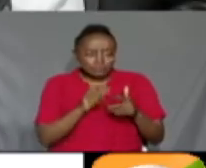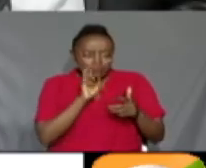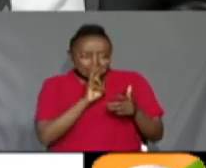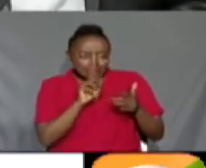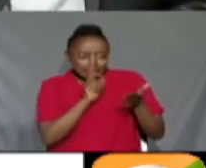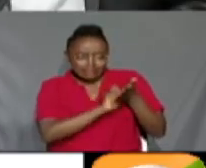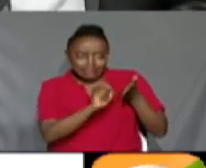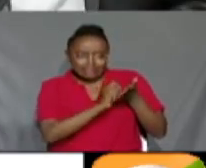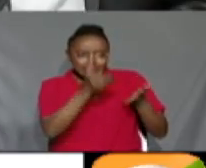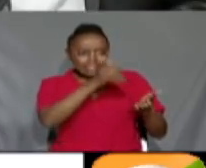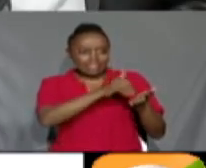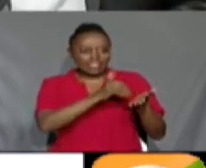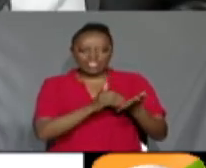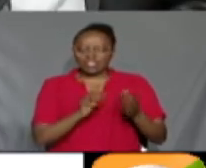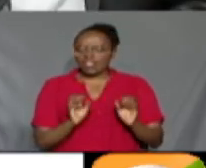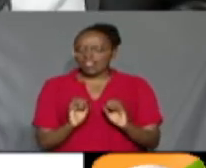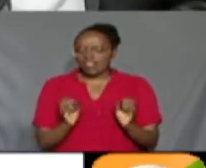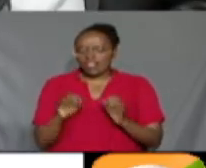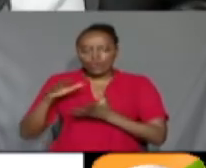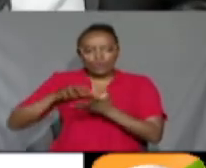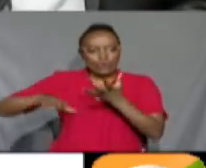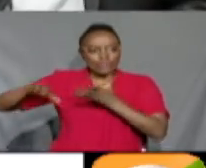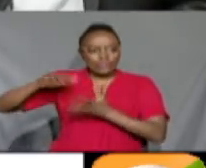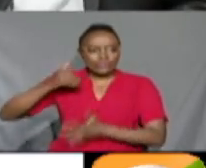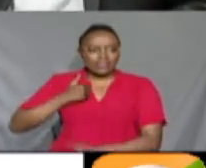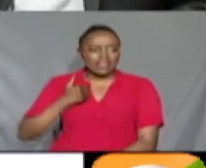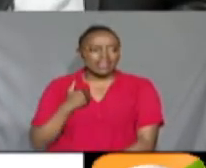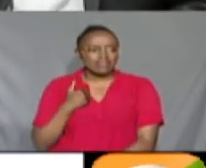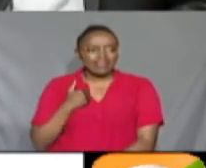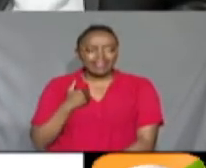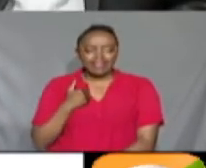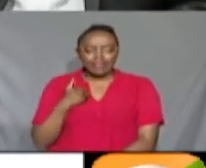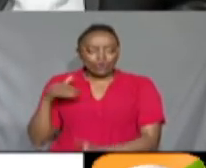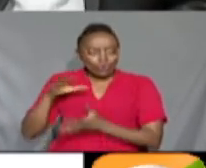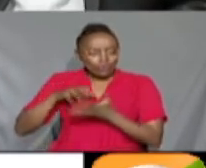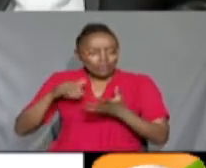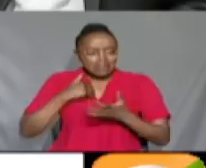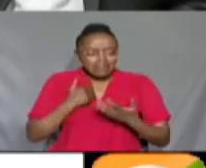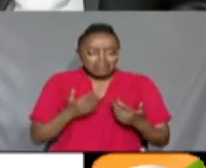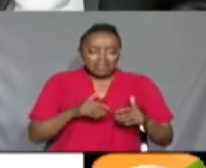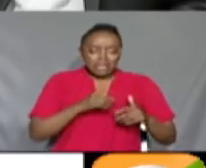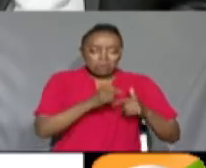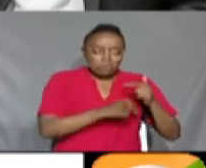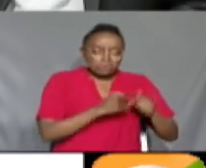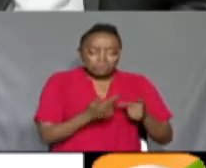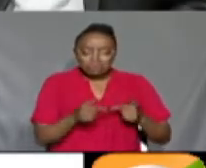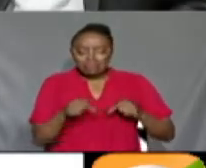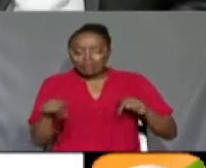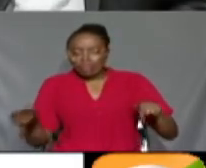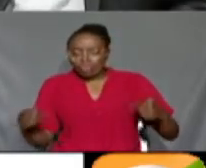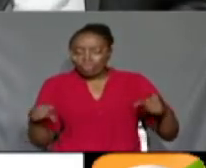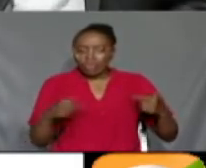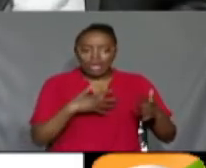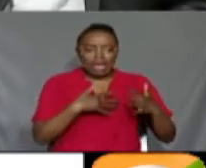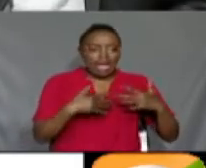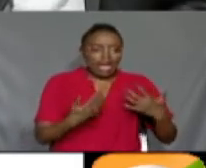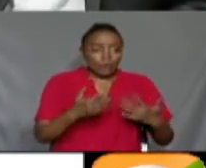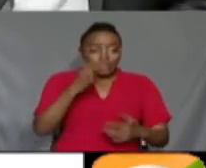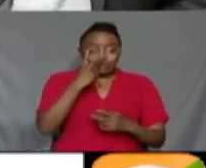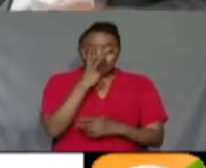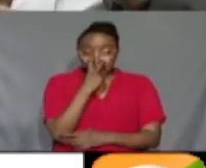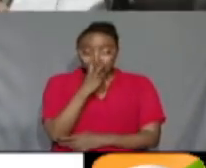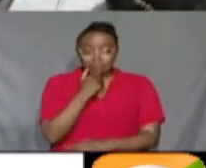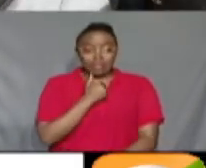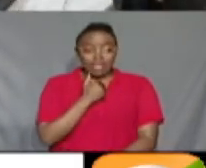rewriting this document. It will just bring more confusion and unnecessary confrontation given the way we are suspicious of one another. Honorable Junet,